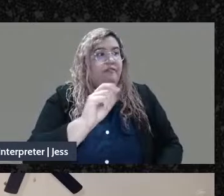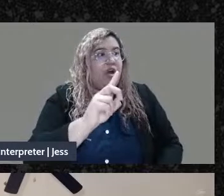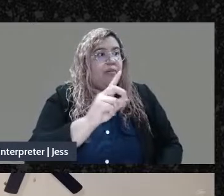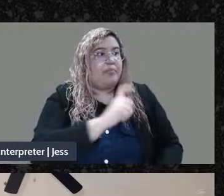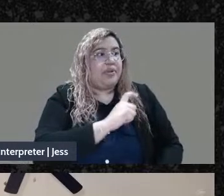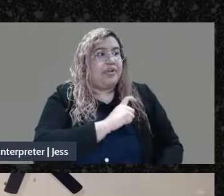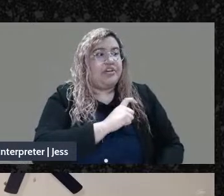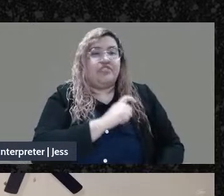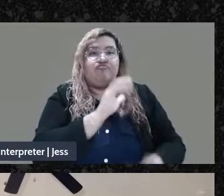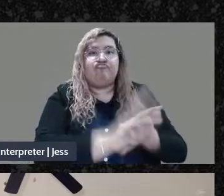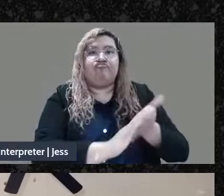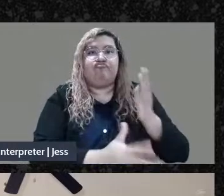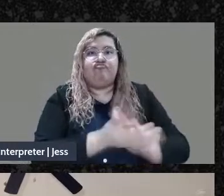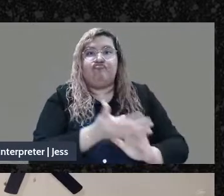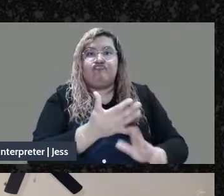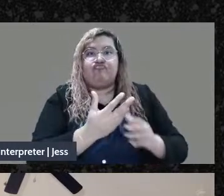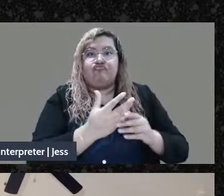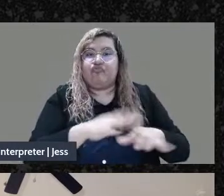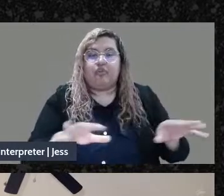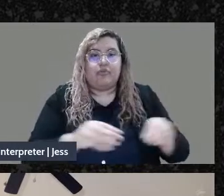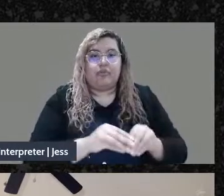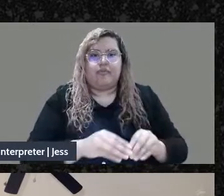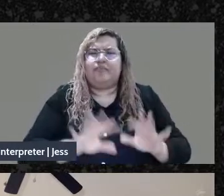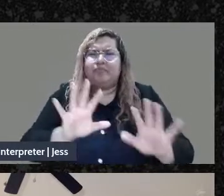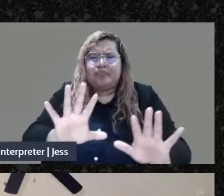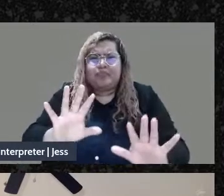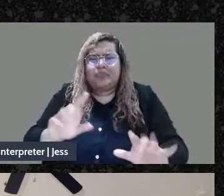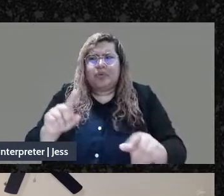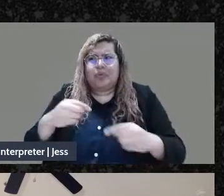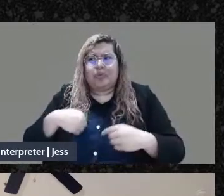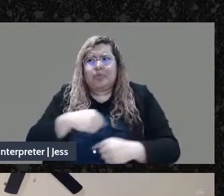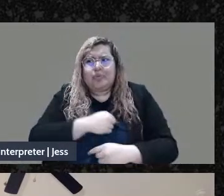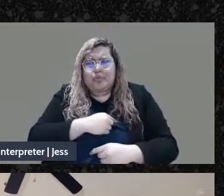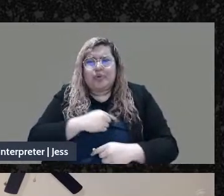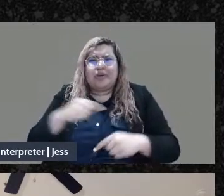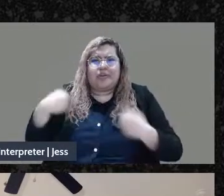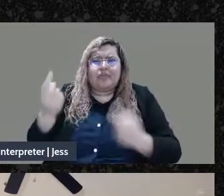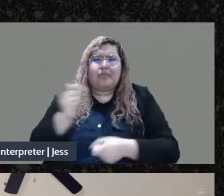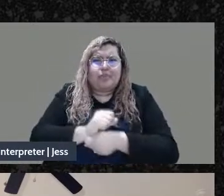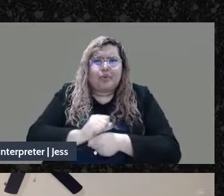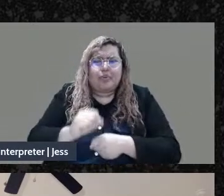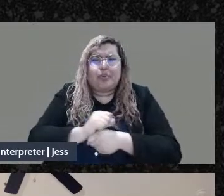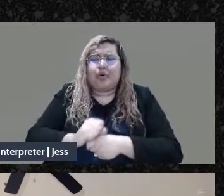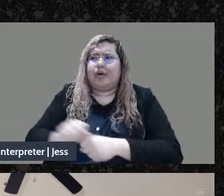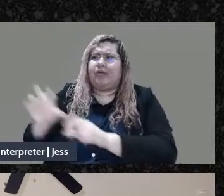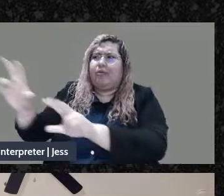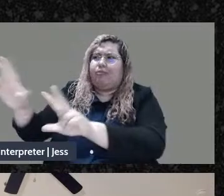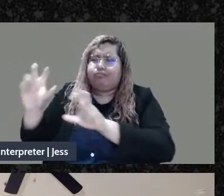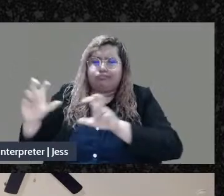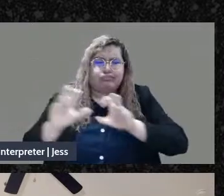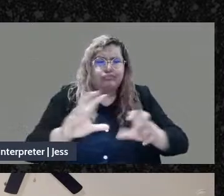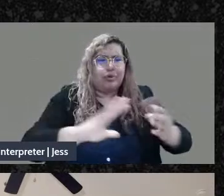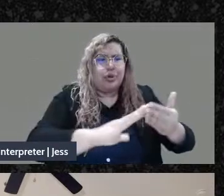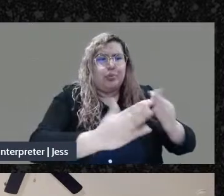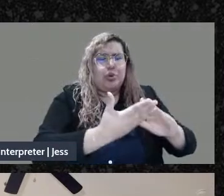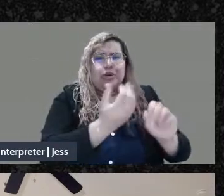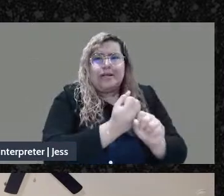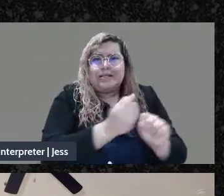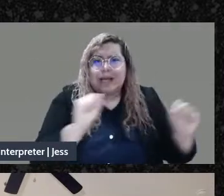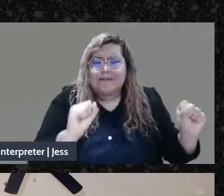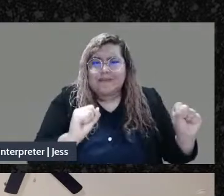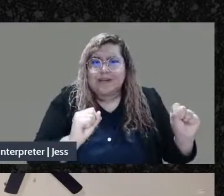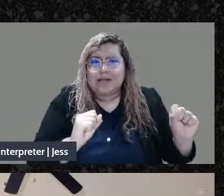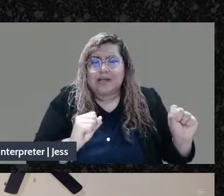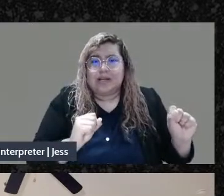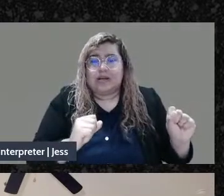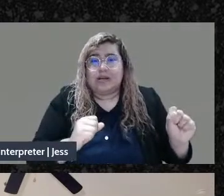have been working to divest from policing and invest in community safety have never seen nearly half of the